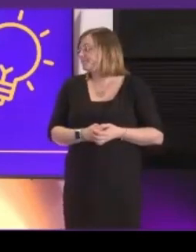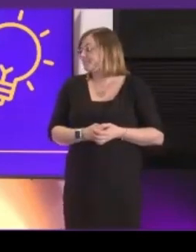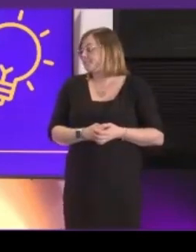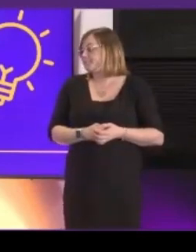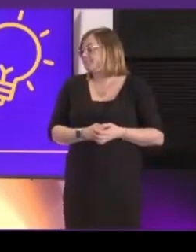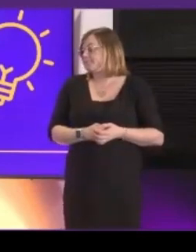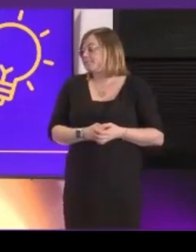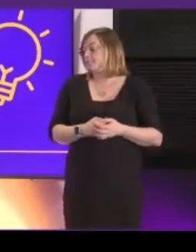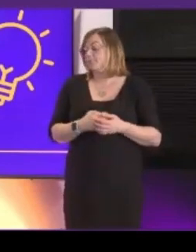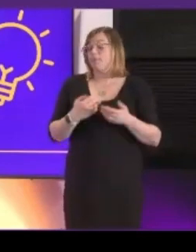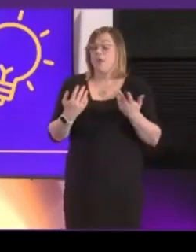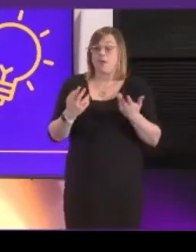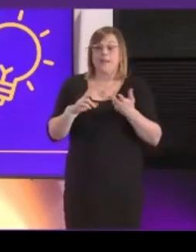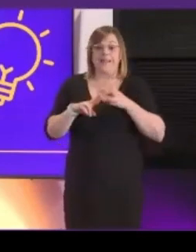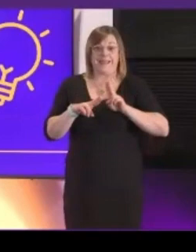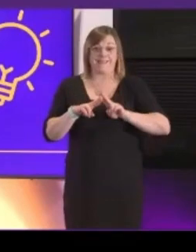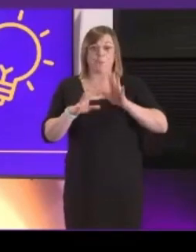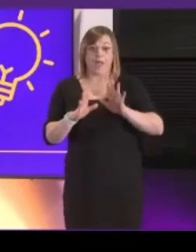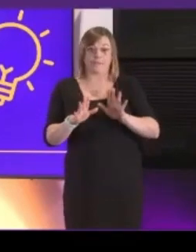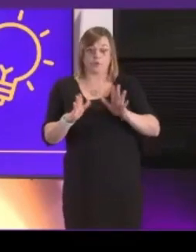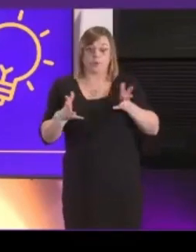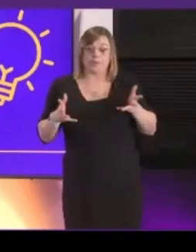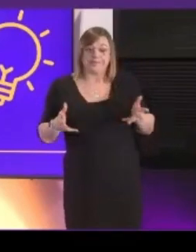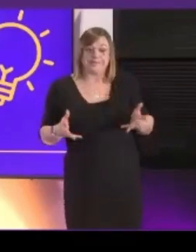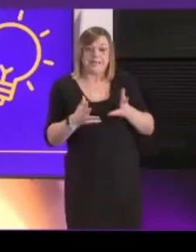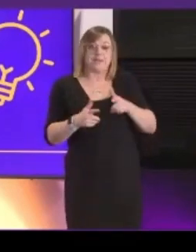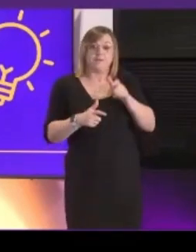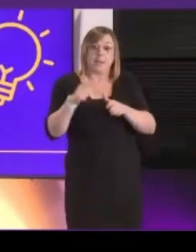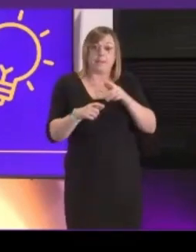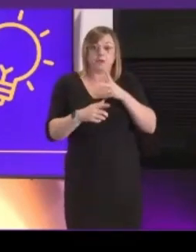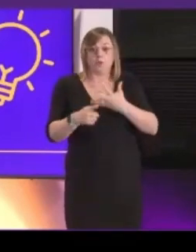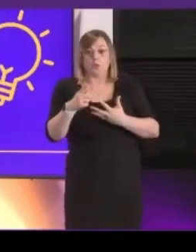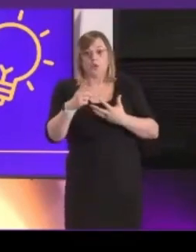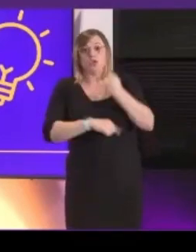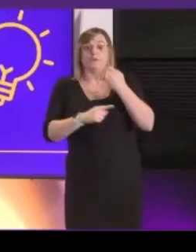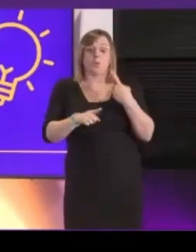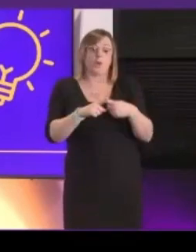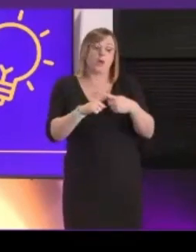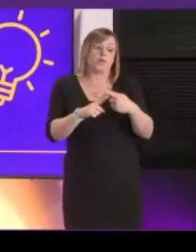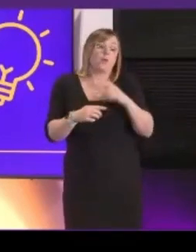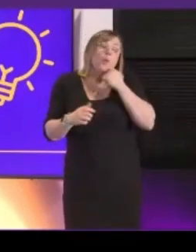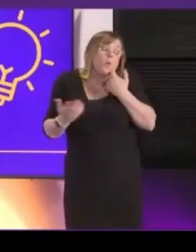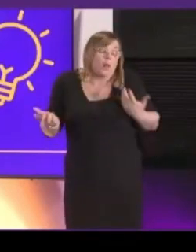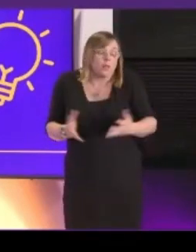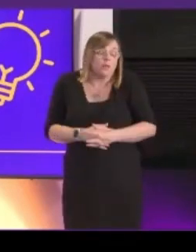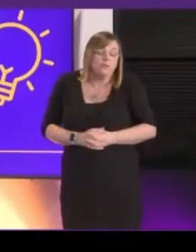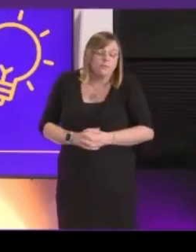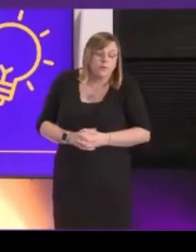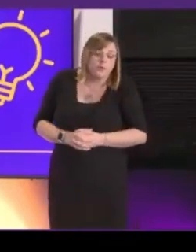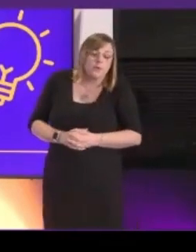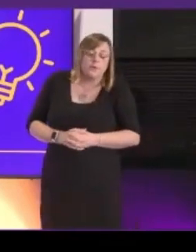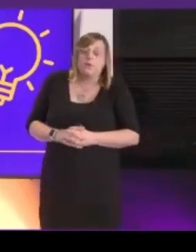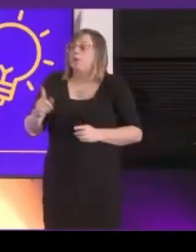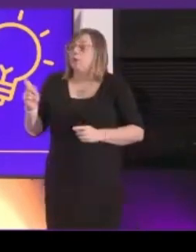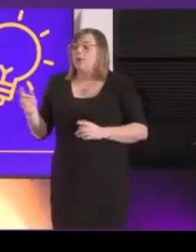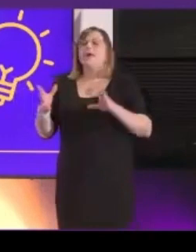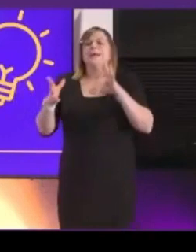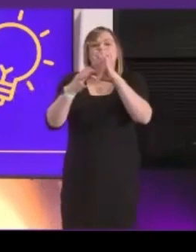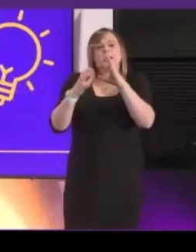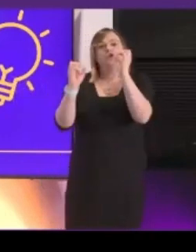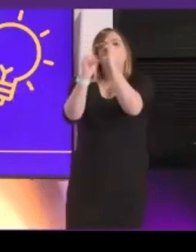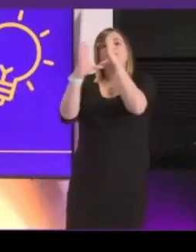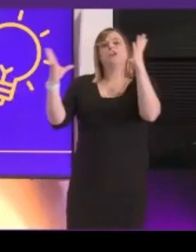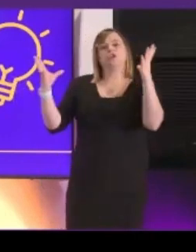as a result, we've got to incentivize people to get there faster, so be it. Definitely, and it's linked to the vision,